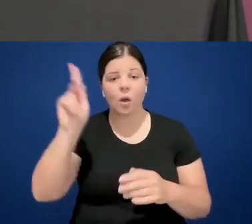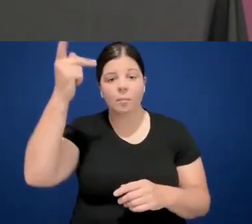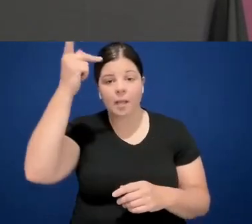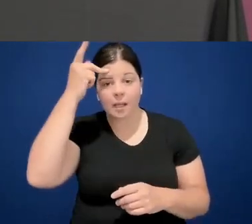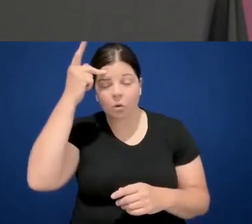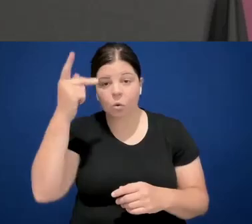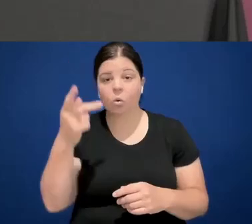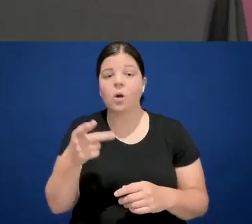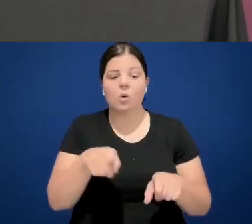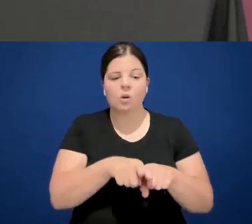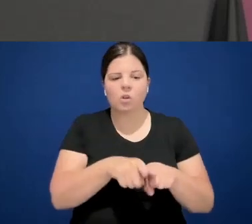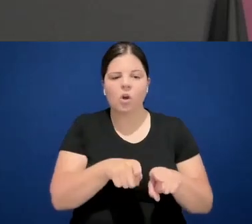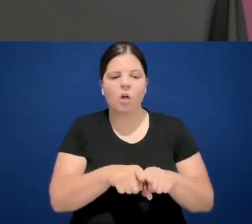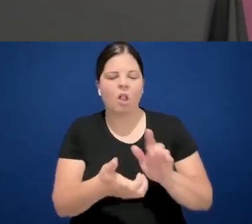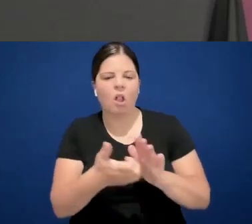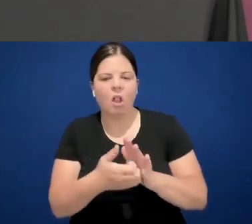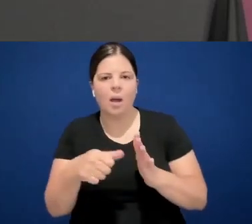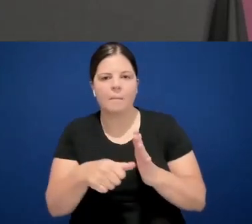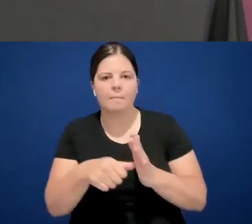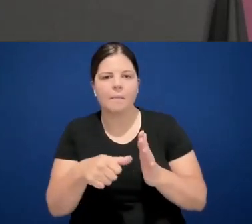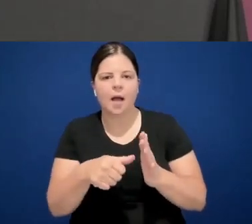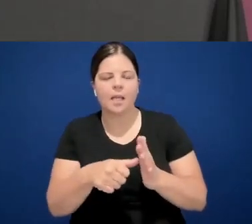and integration risks in council planning and procurement activities?